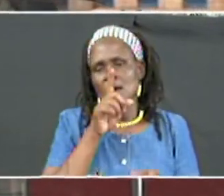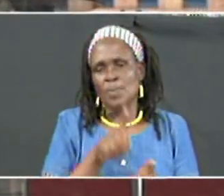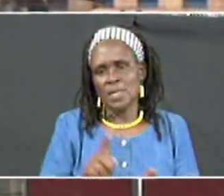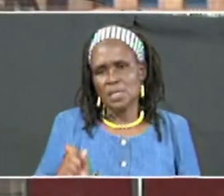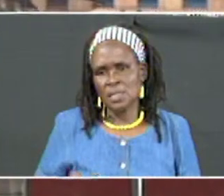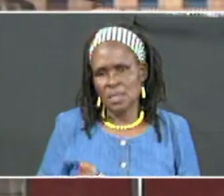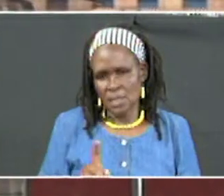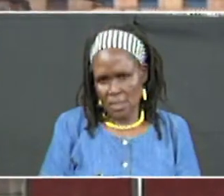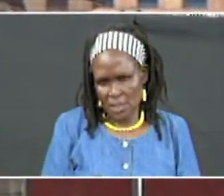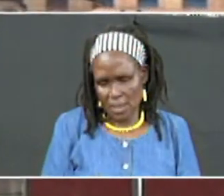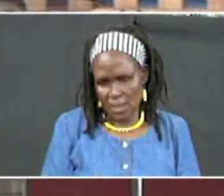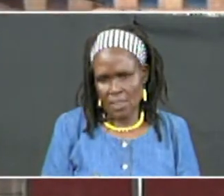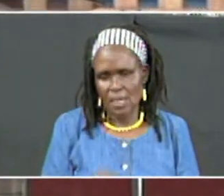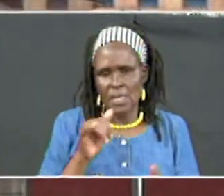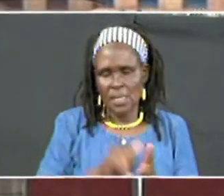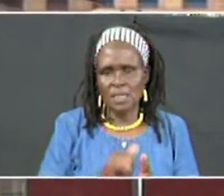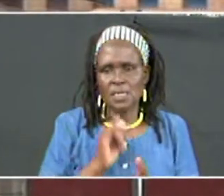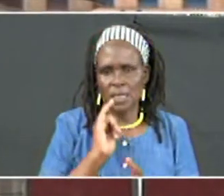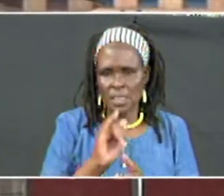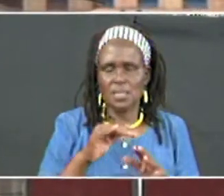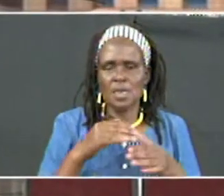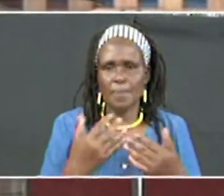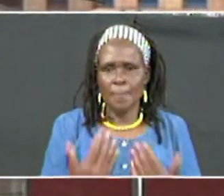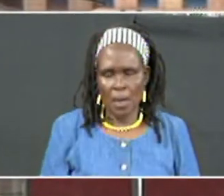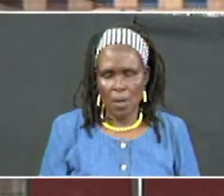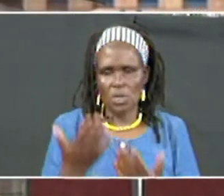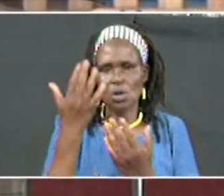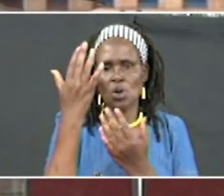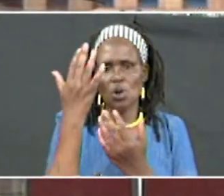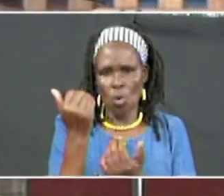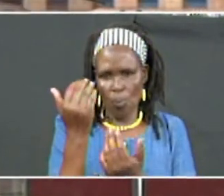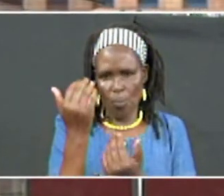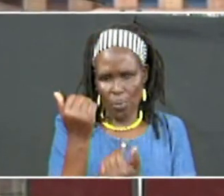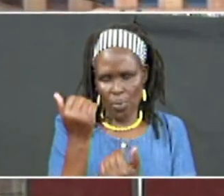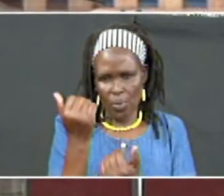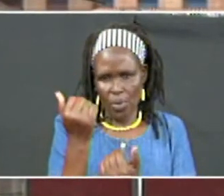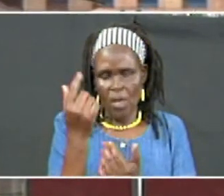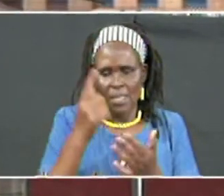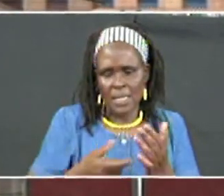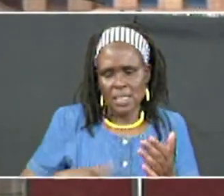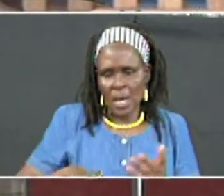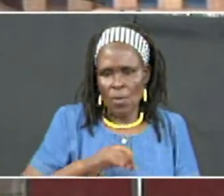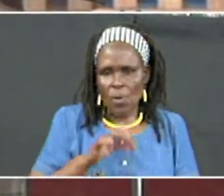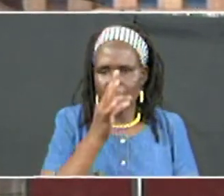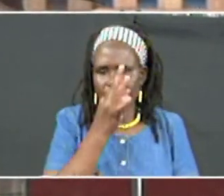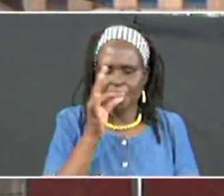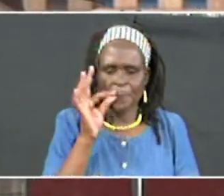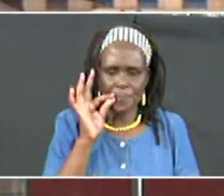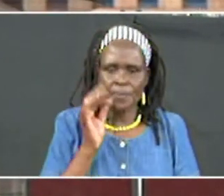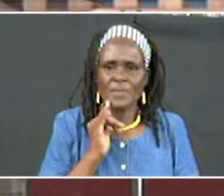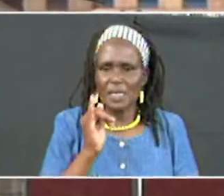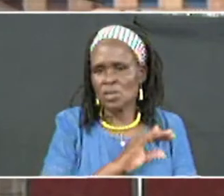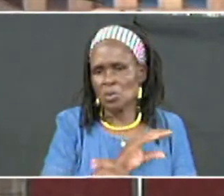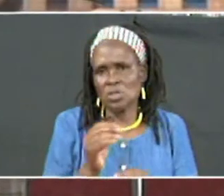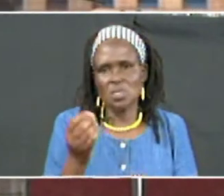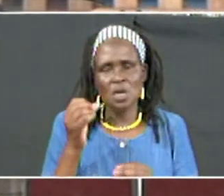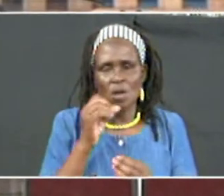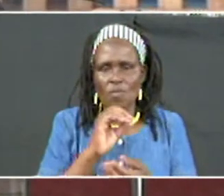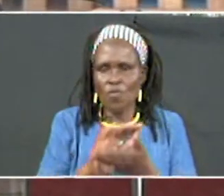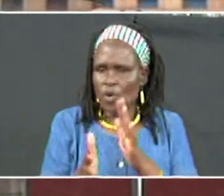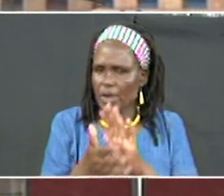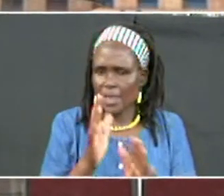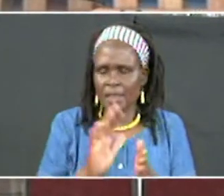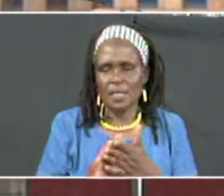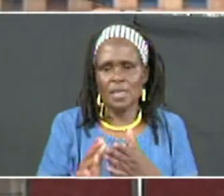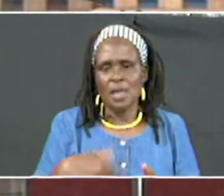is about hope. That our fasting is not futile. That our fasting ought